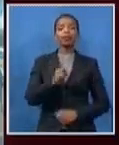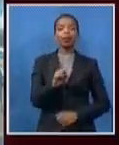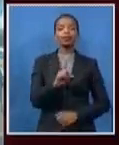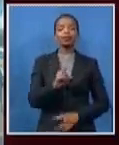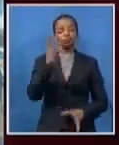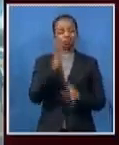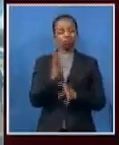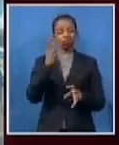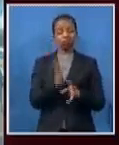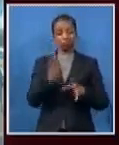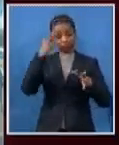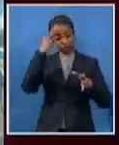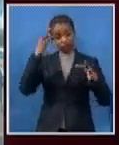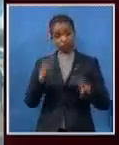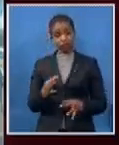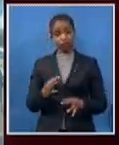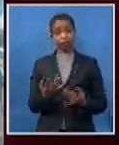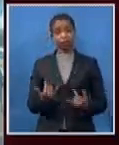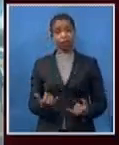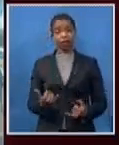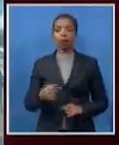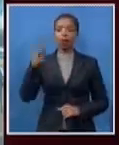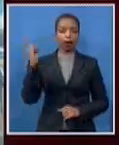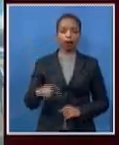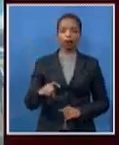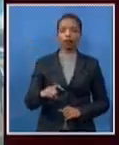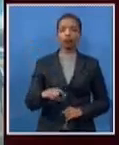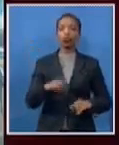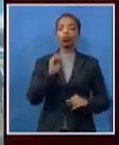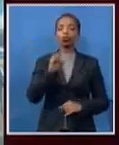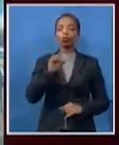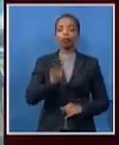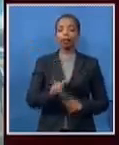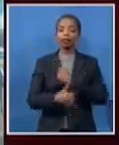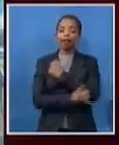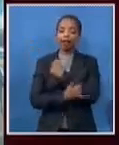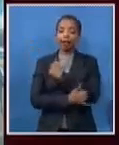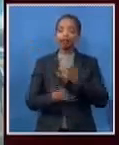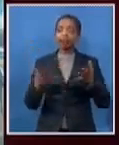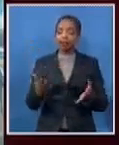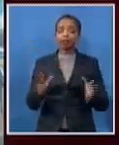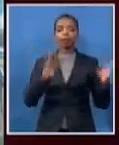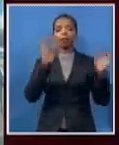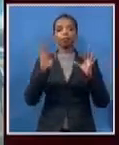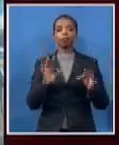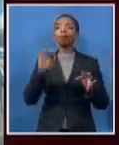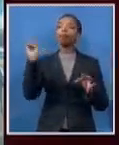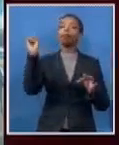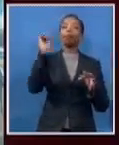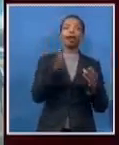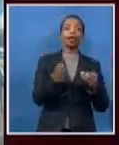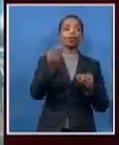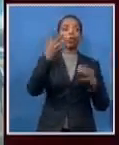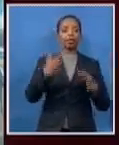country attractive for investors again. And we keep going over what those are. To also take